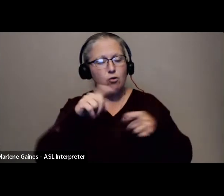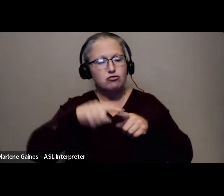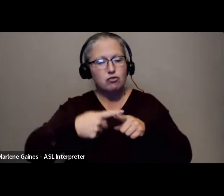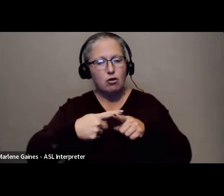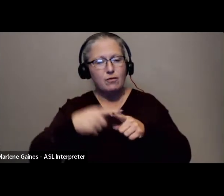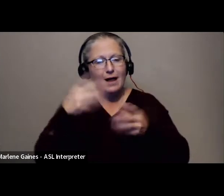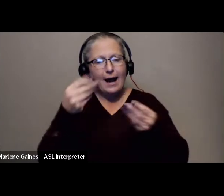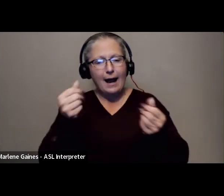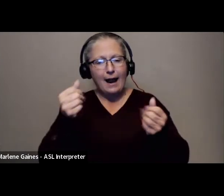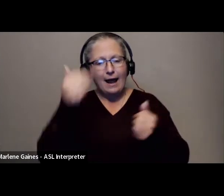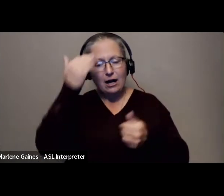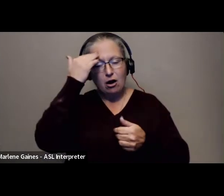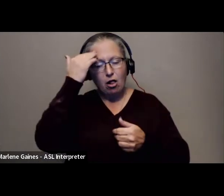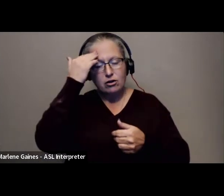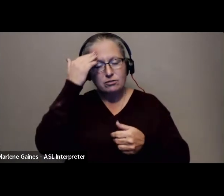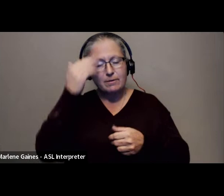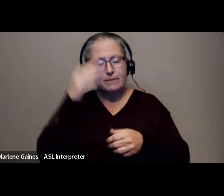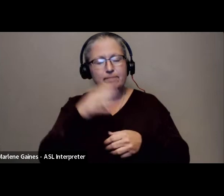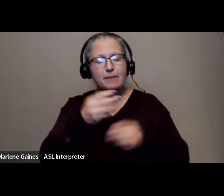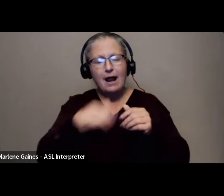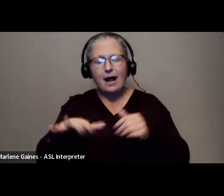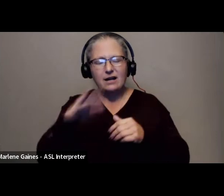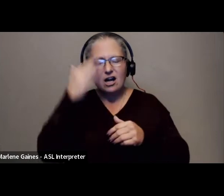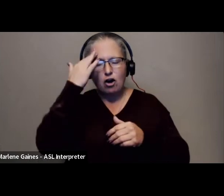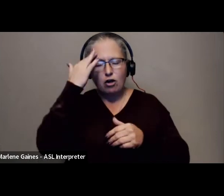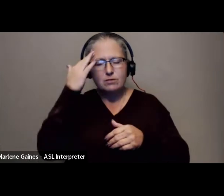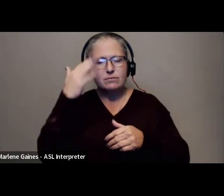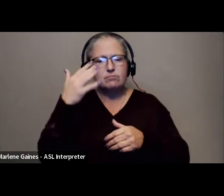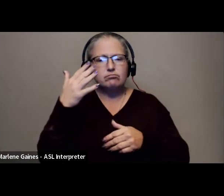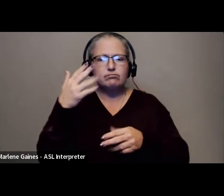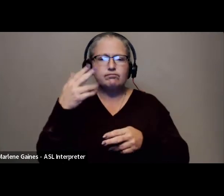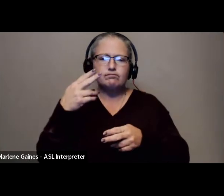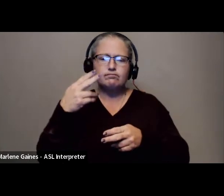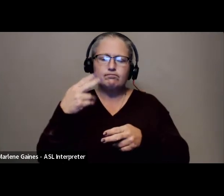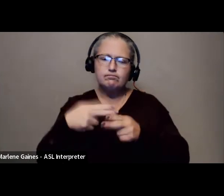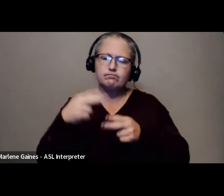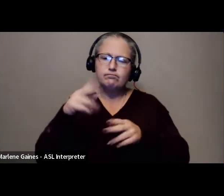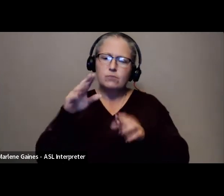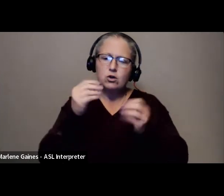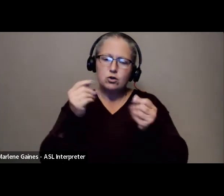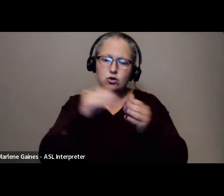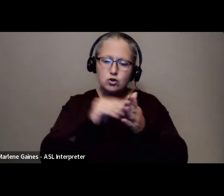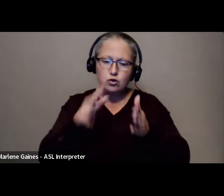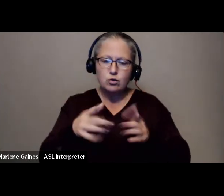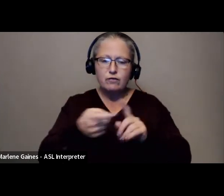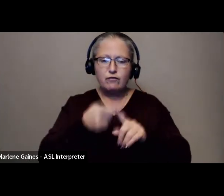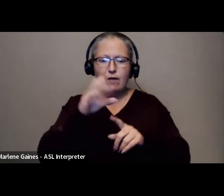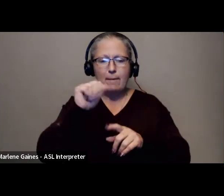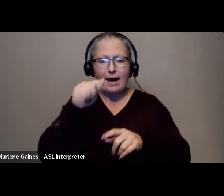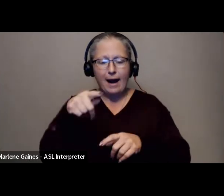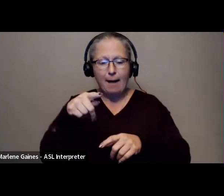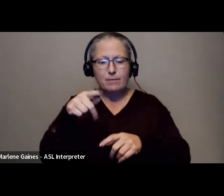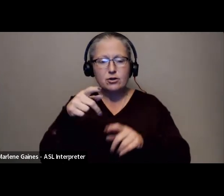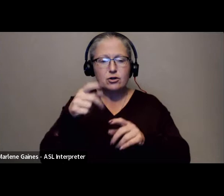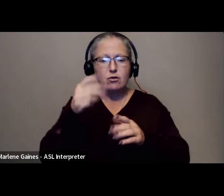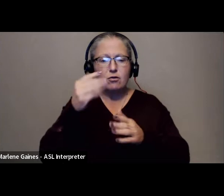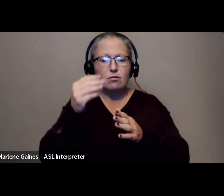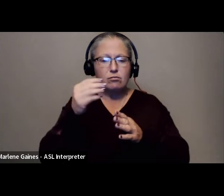land acknowledgement. And this is a land acknowledgement that the students from Cappuccino had developed last